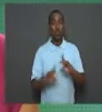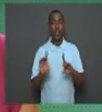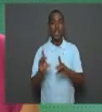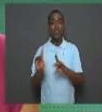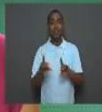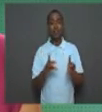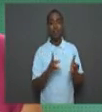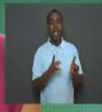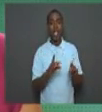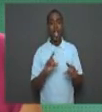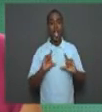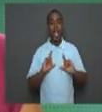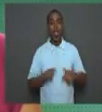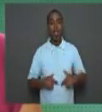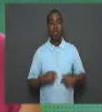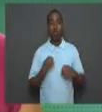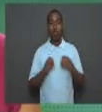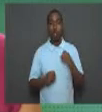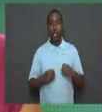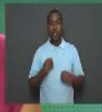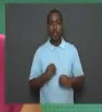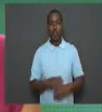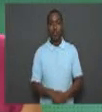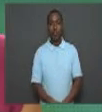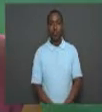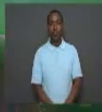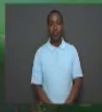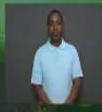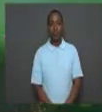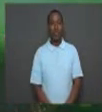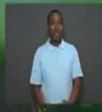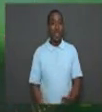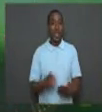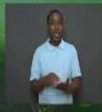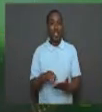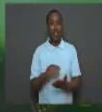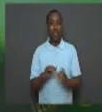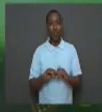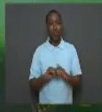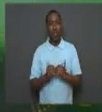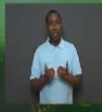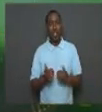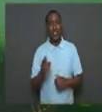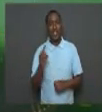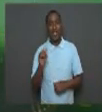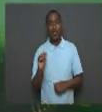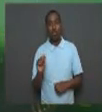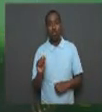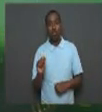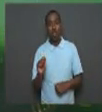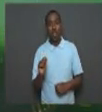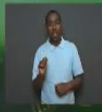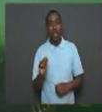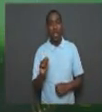process of classifying living organisms. We learned how